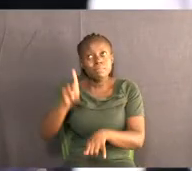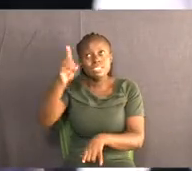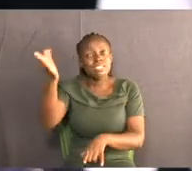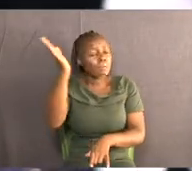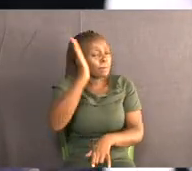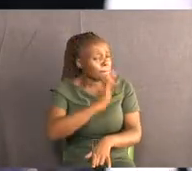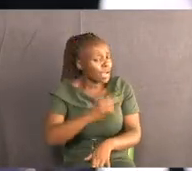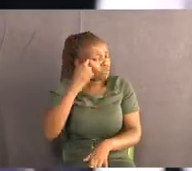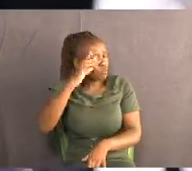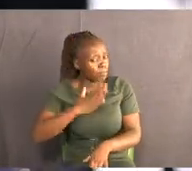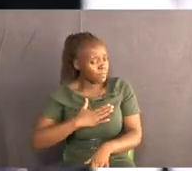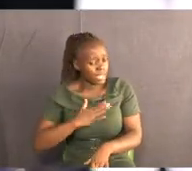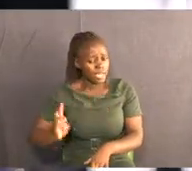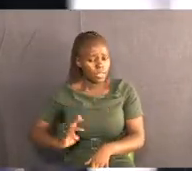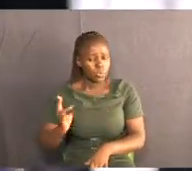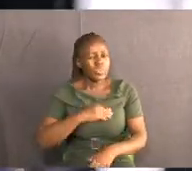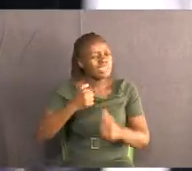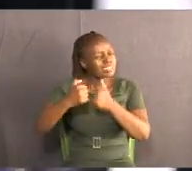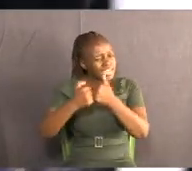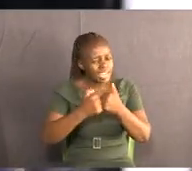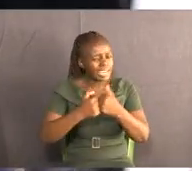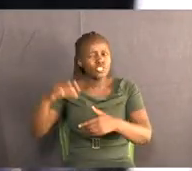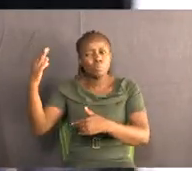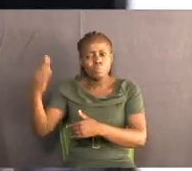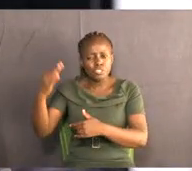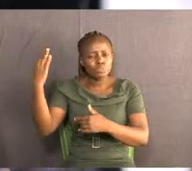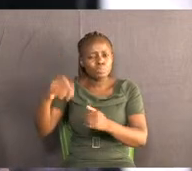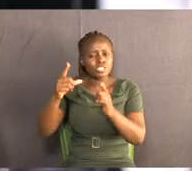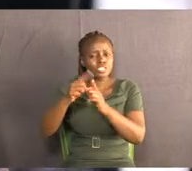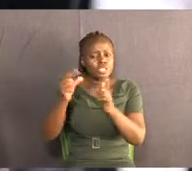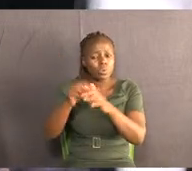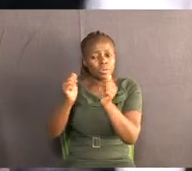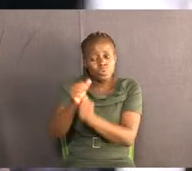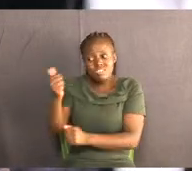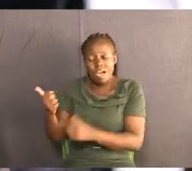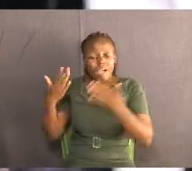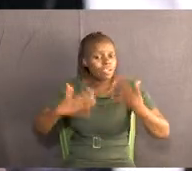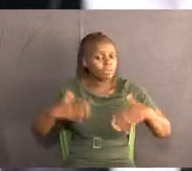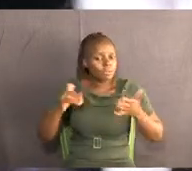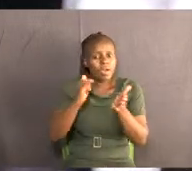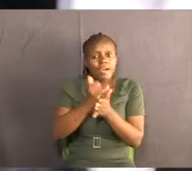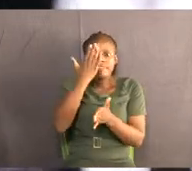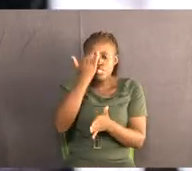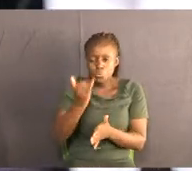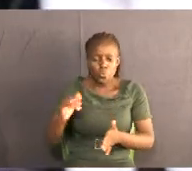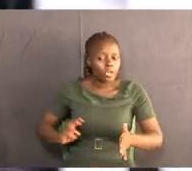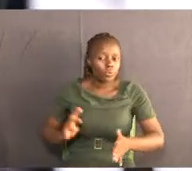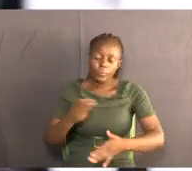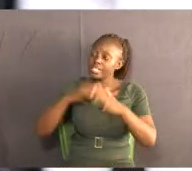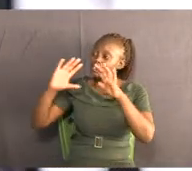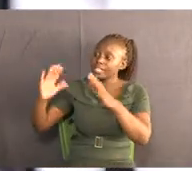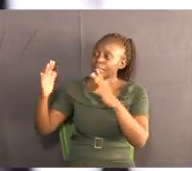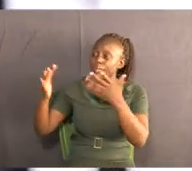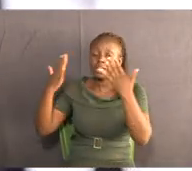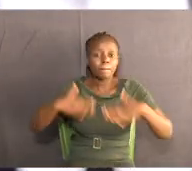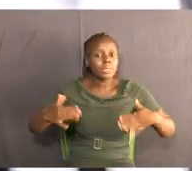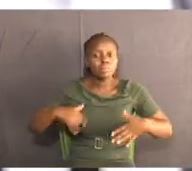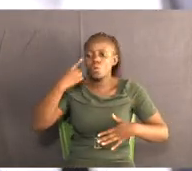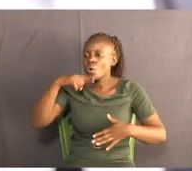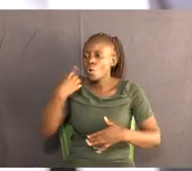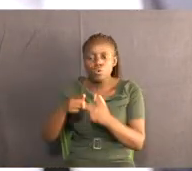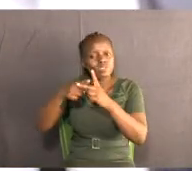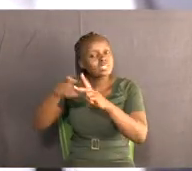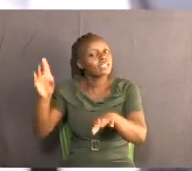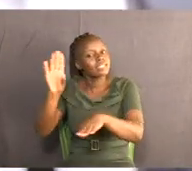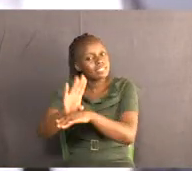We're being challenged then to share this message with other people. That's why we are celebrating the people who have planted churches in Teso and Malindi, because we